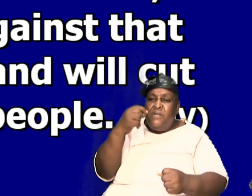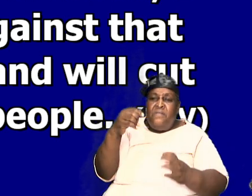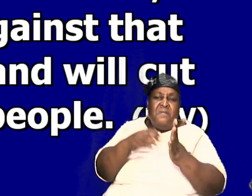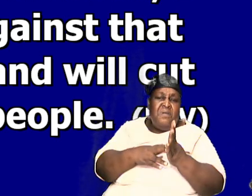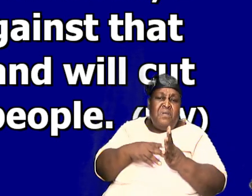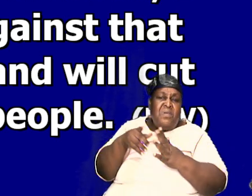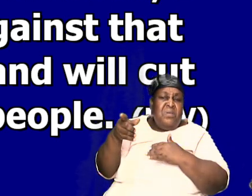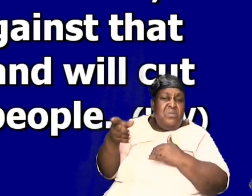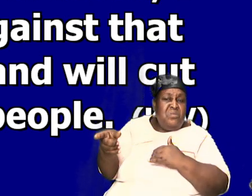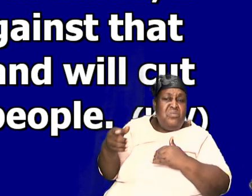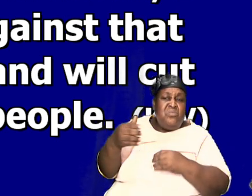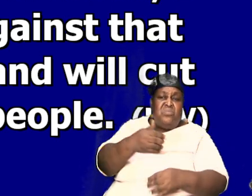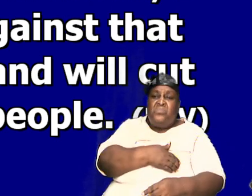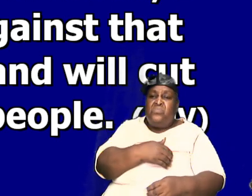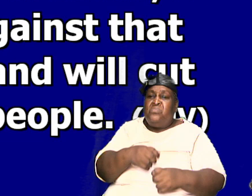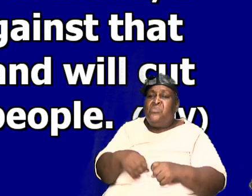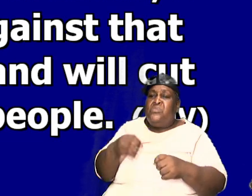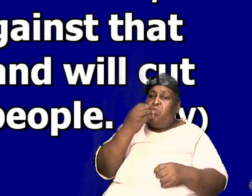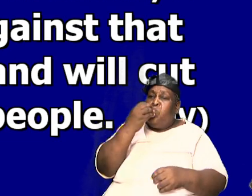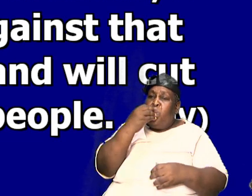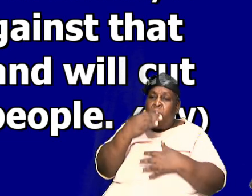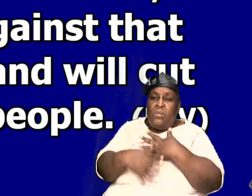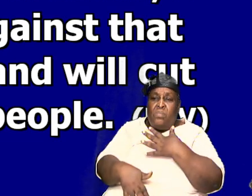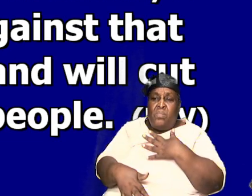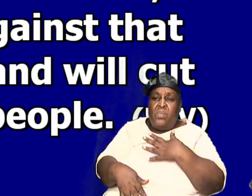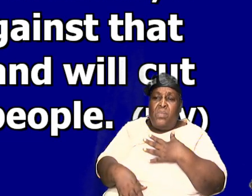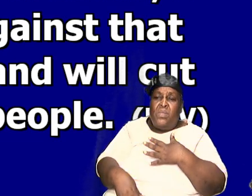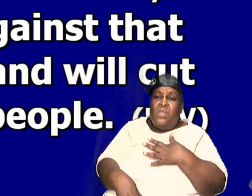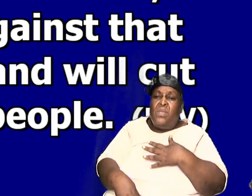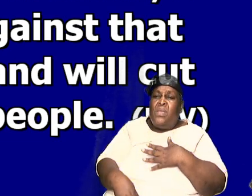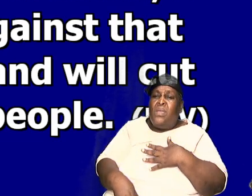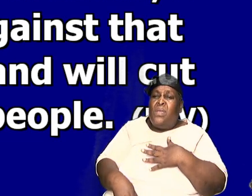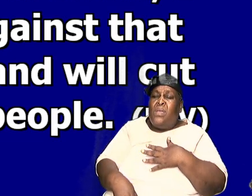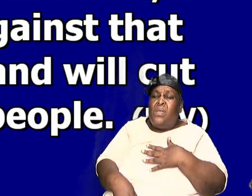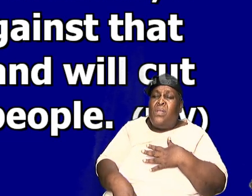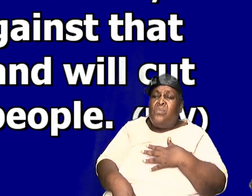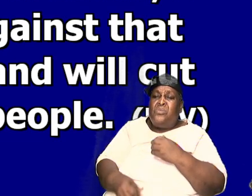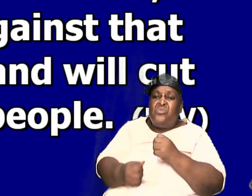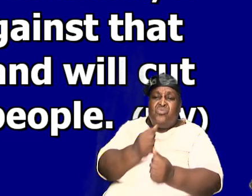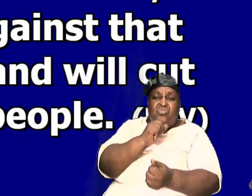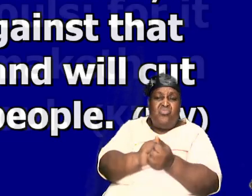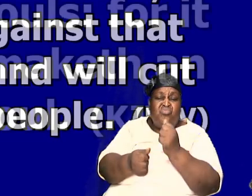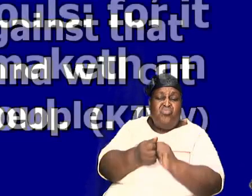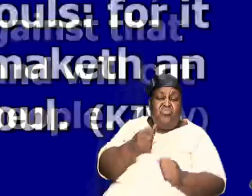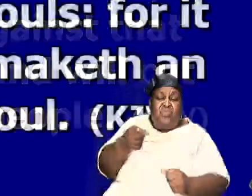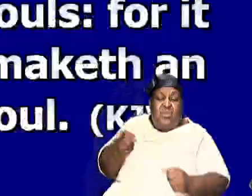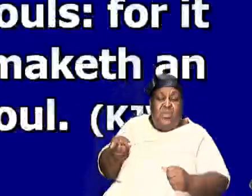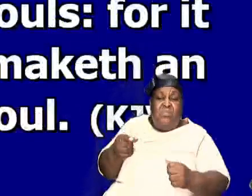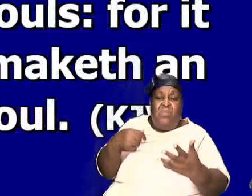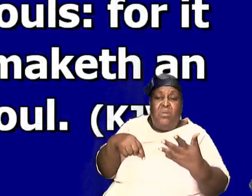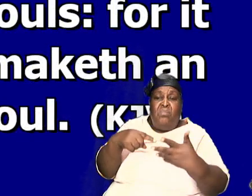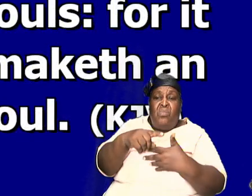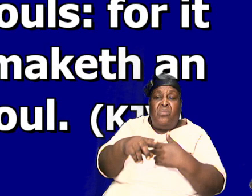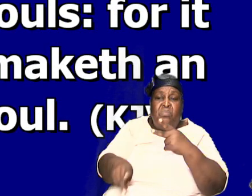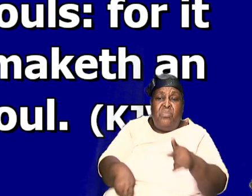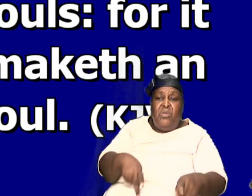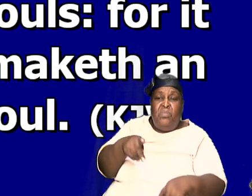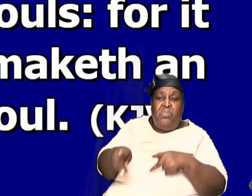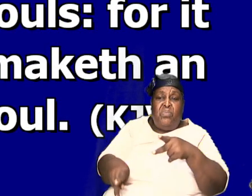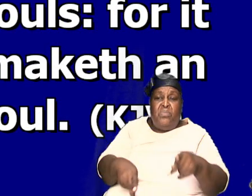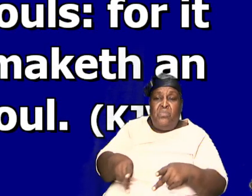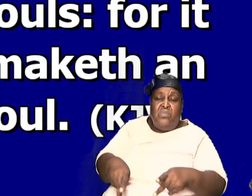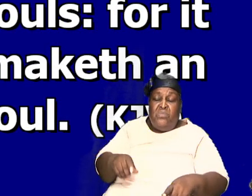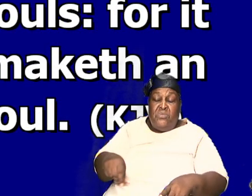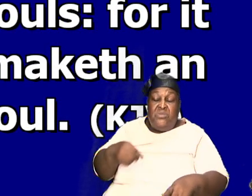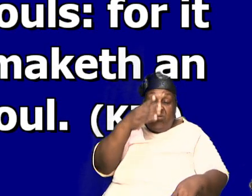soul that eateth blood, and will cut him out from among people. So this was God's saying, but I want